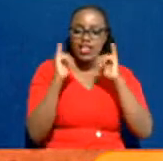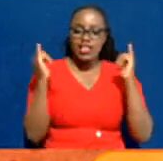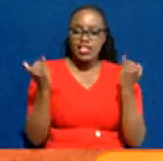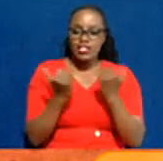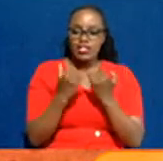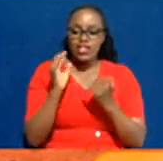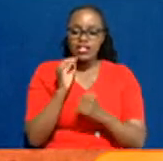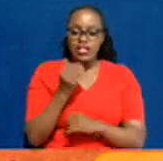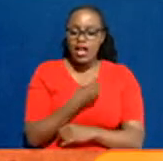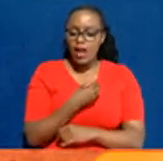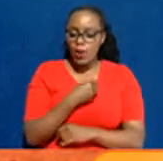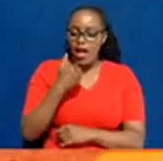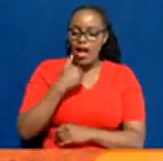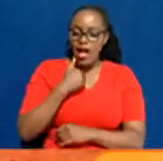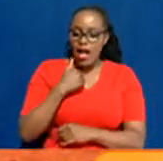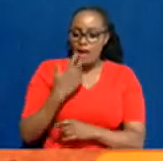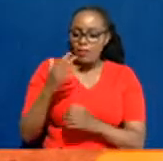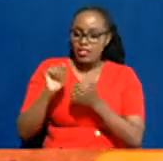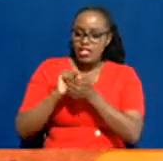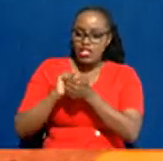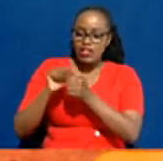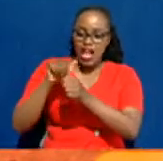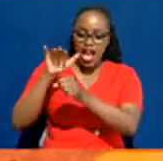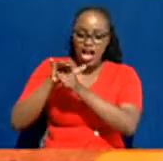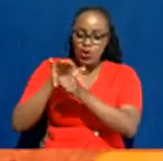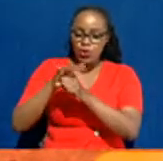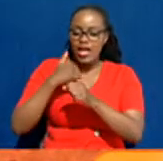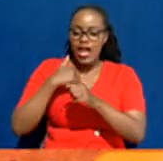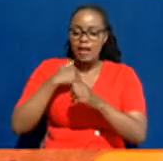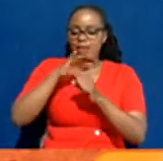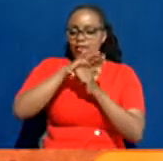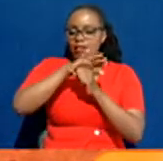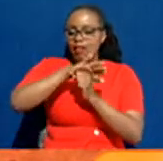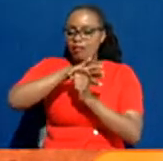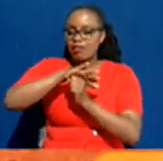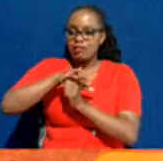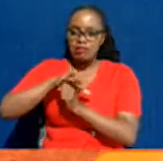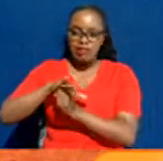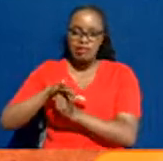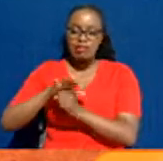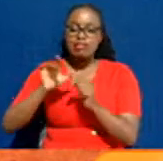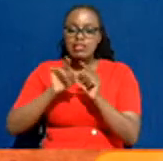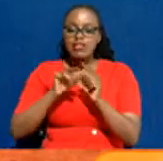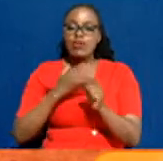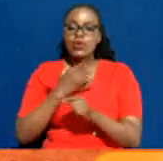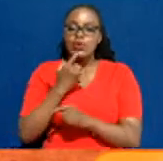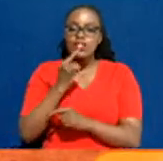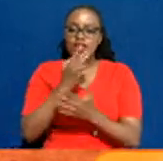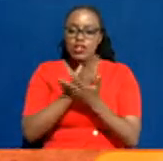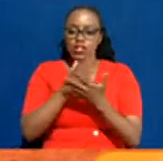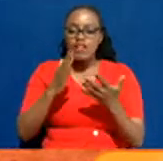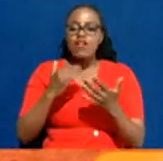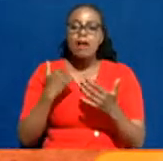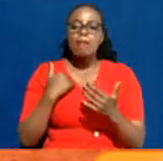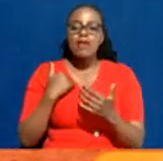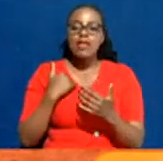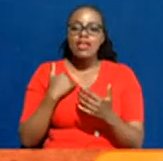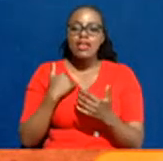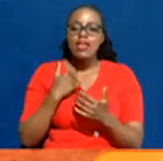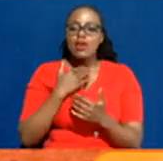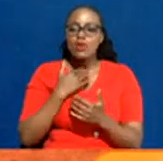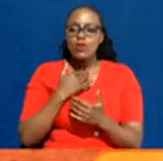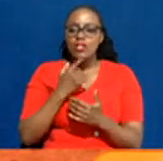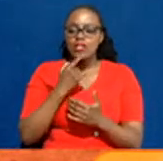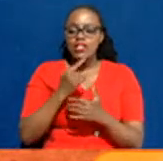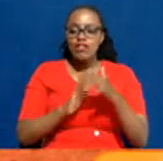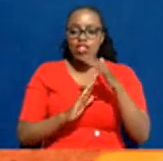are compromised, and many of them are corrupt. And let me tell you something. I don't call the Supreme